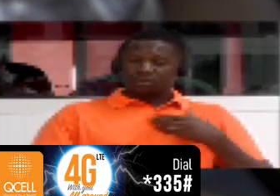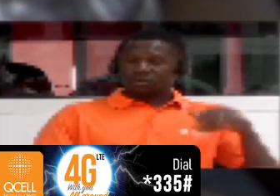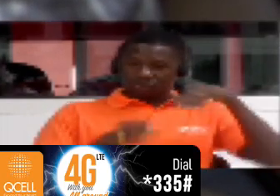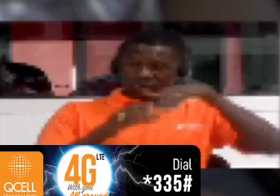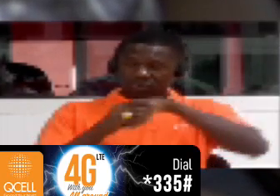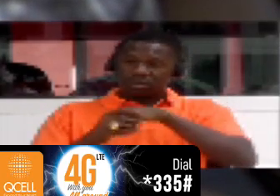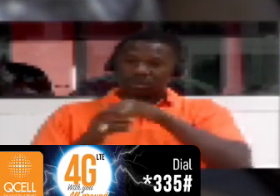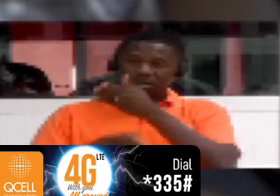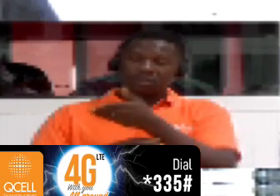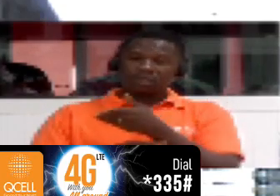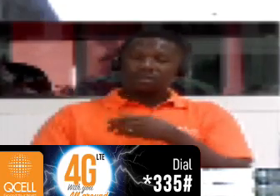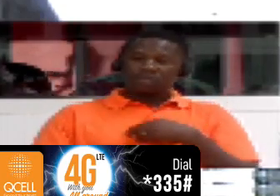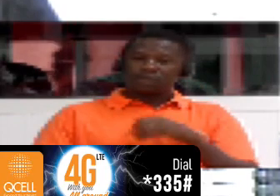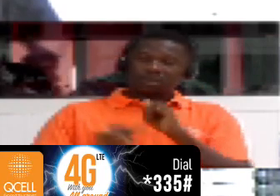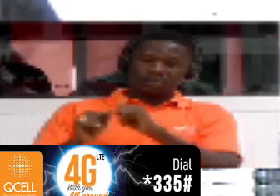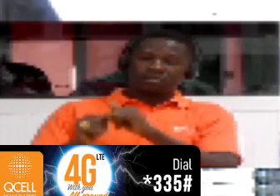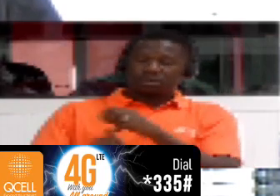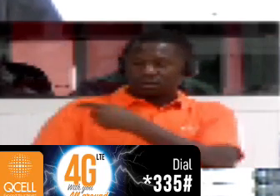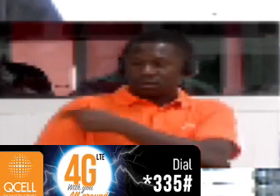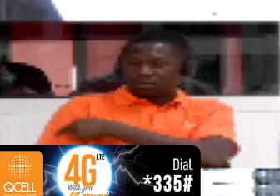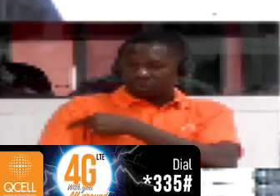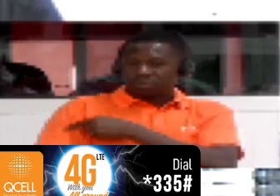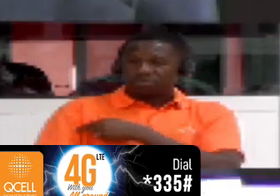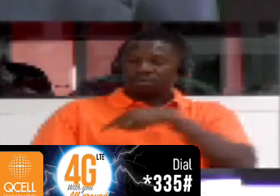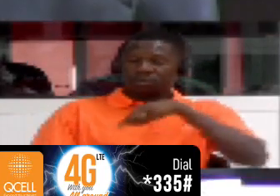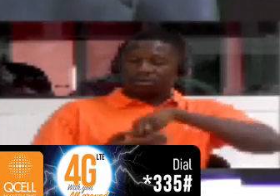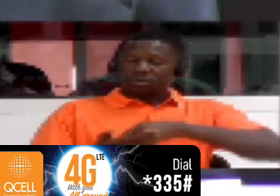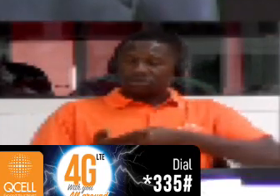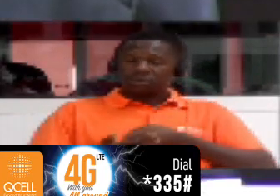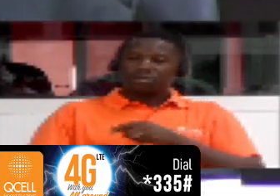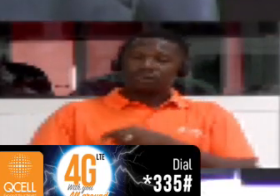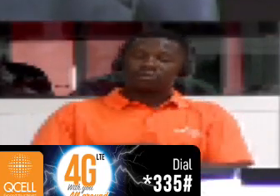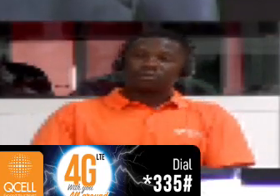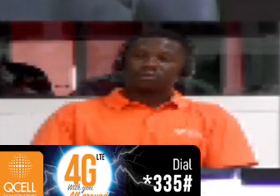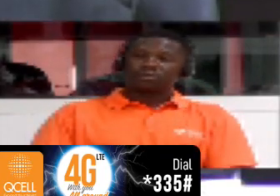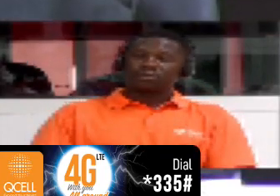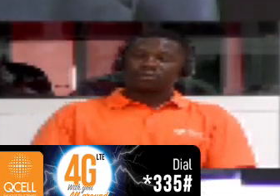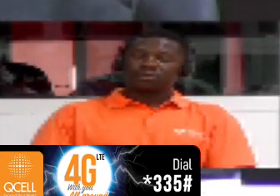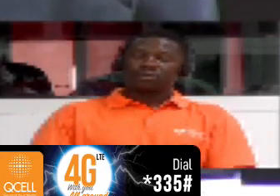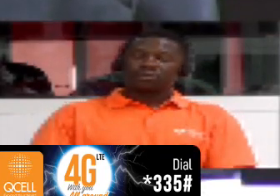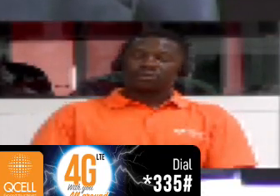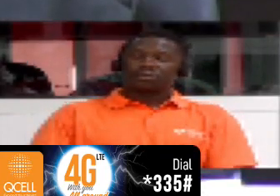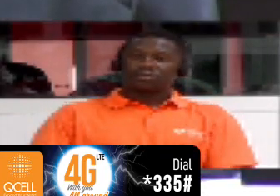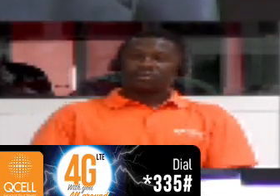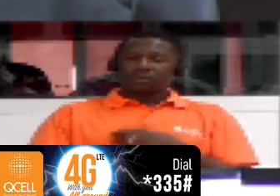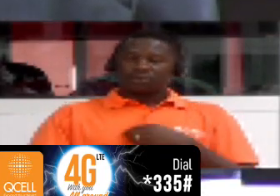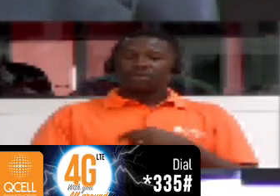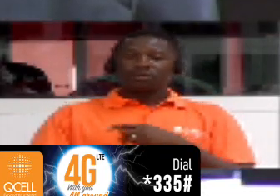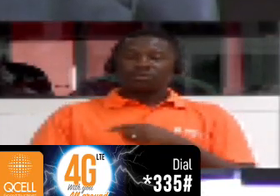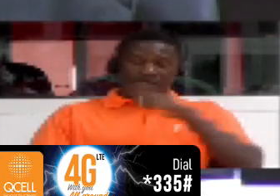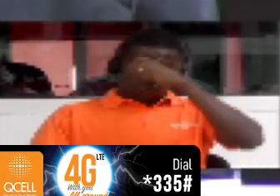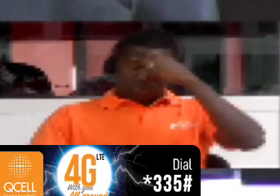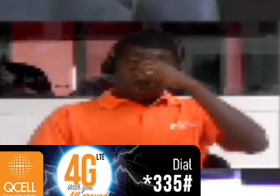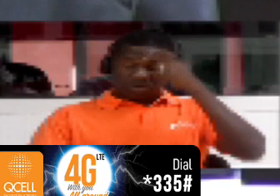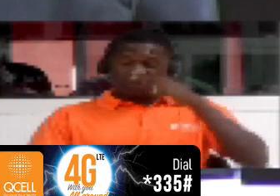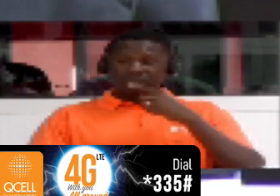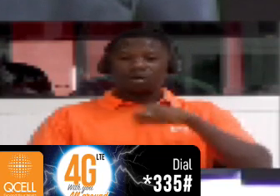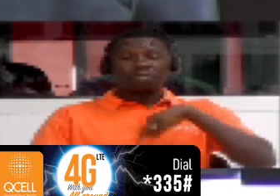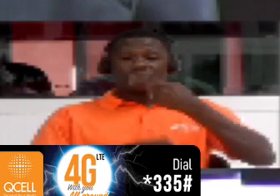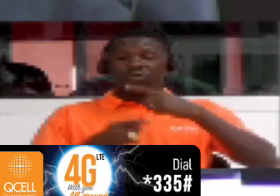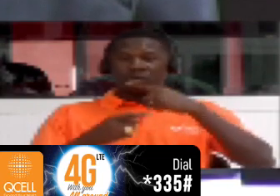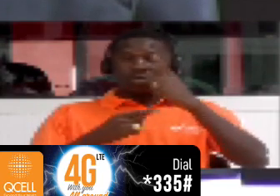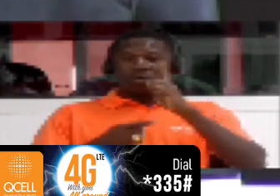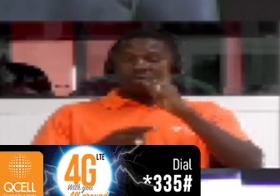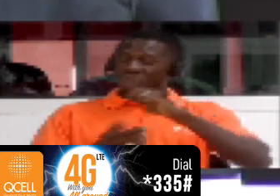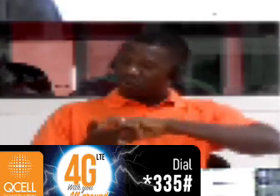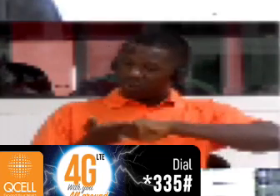as the tenth person, I will join them and take my corporal position. My duties there for 1 week, not a GJ. I conducted duties there for